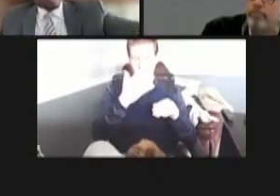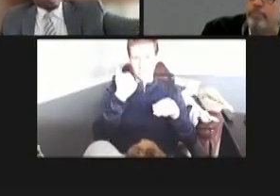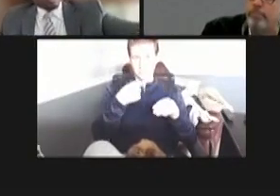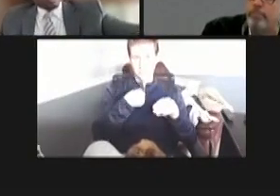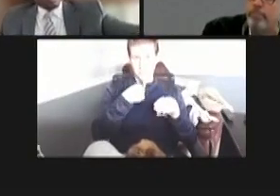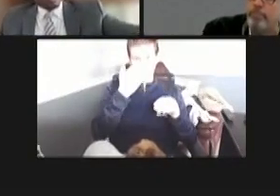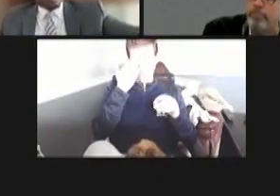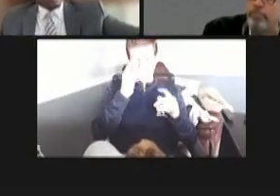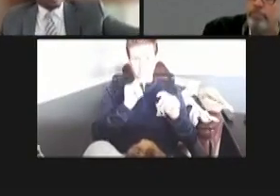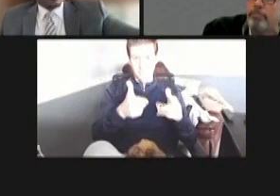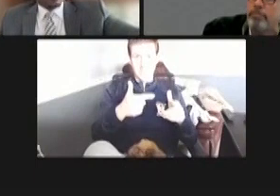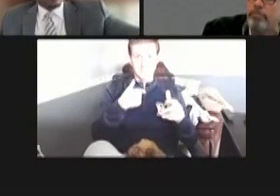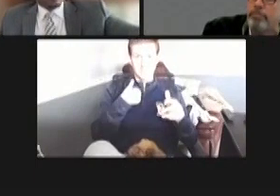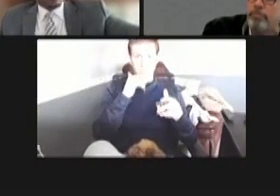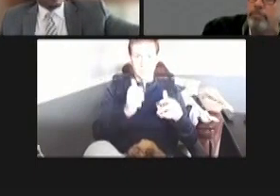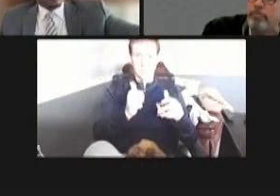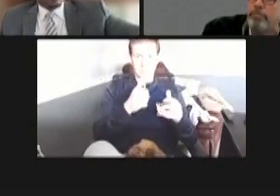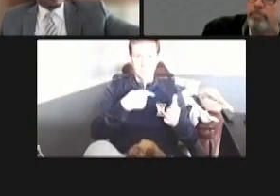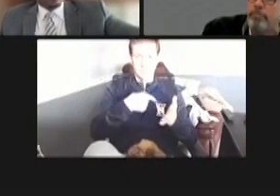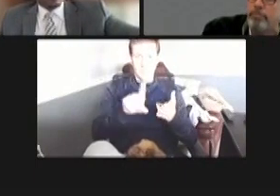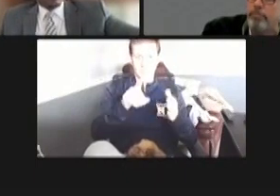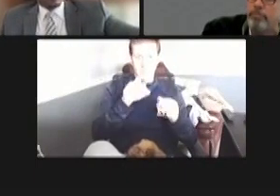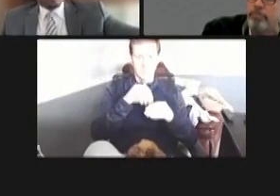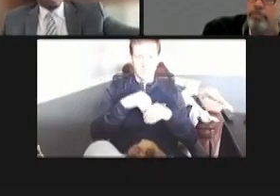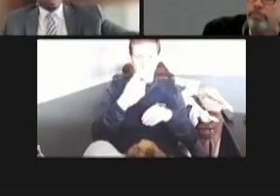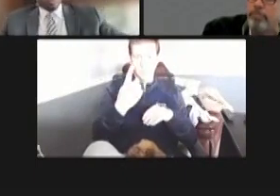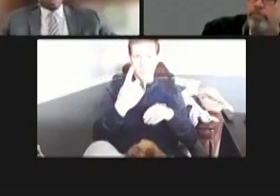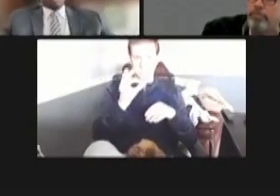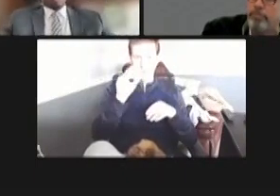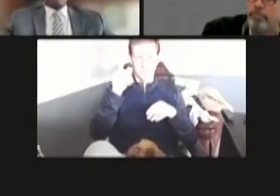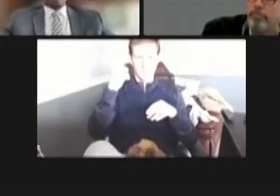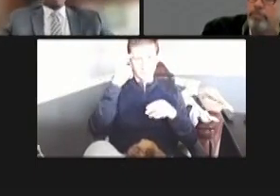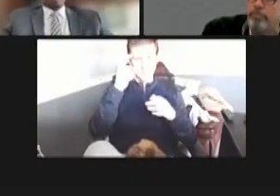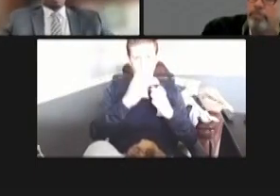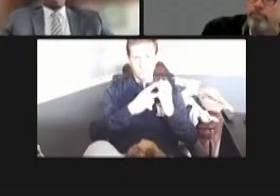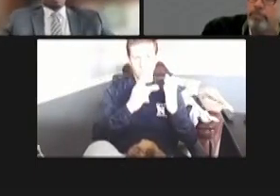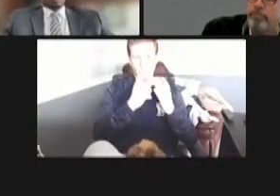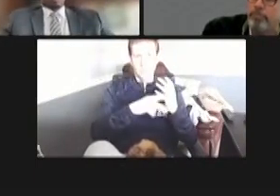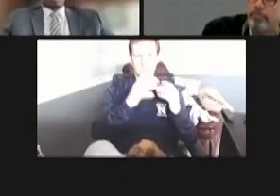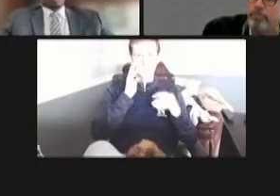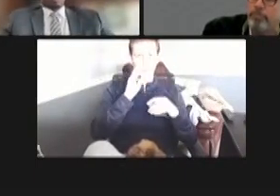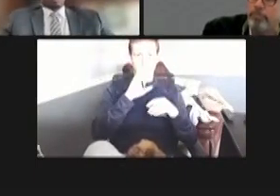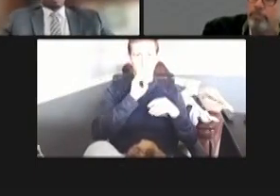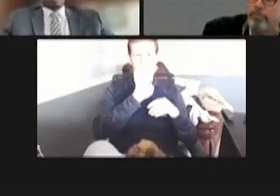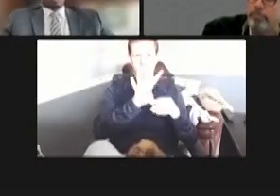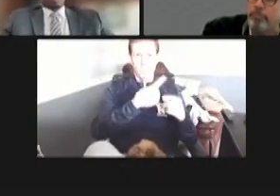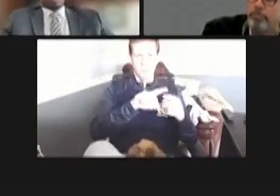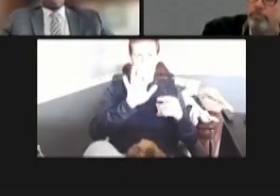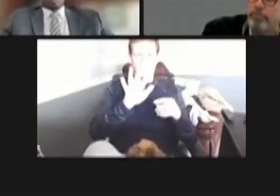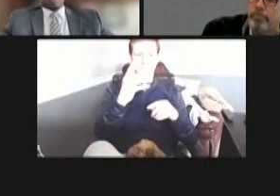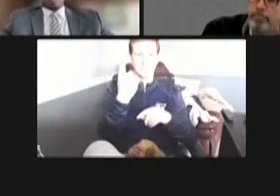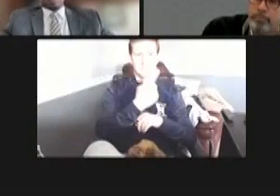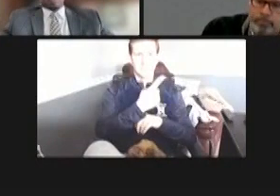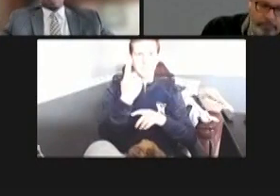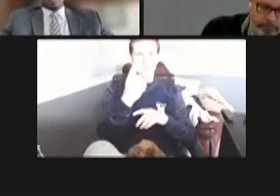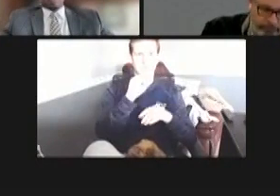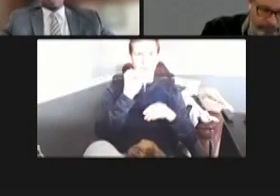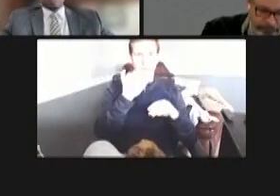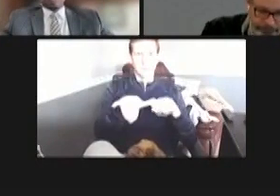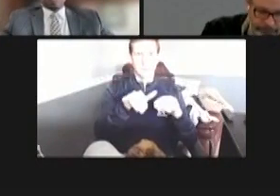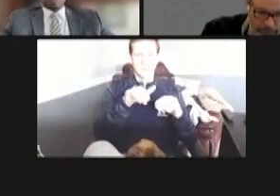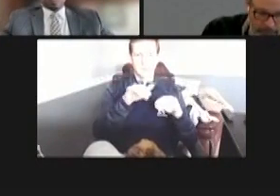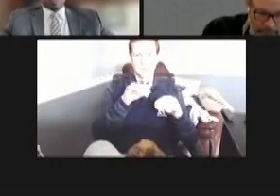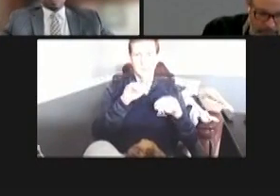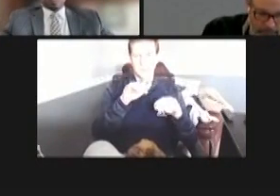the fastest we can possibly make payment in one of the government programs generally is going to be 4 to 5 days. And that's being